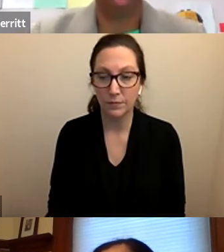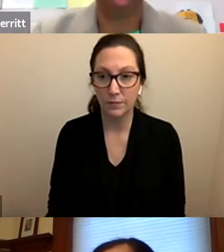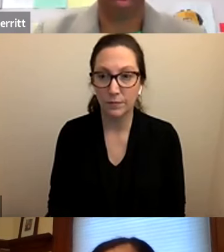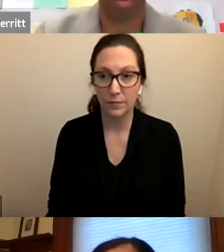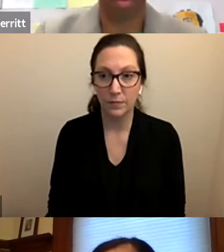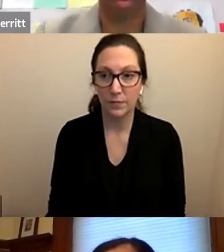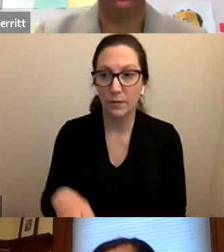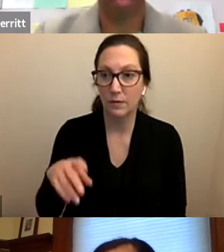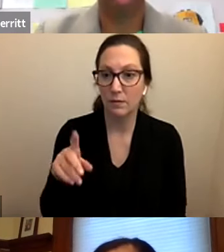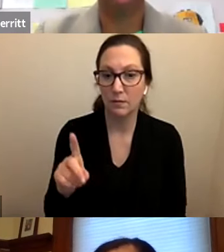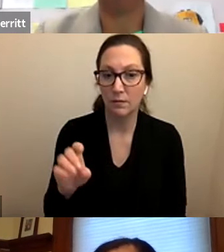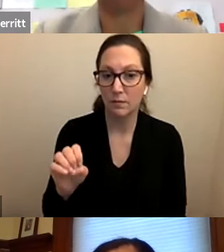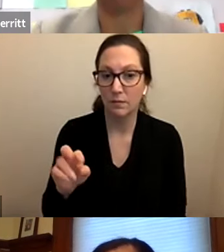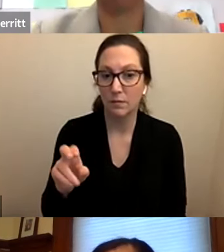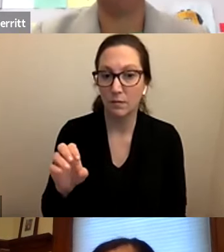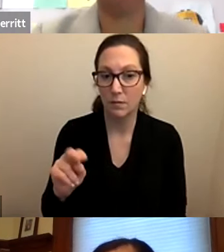Deron Lee.